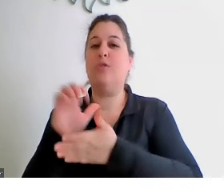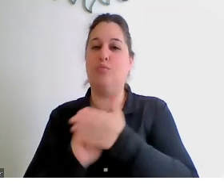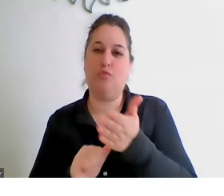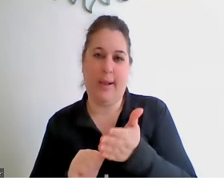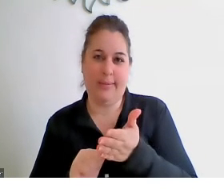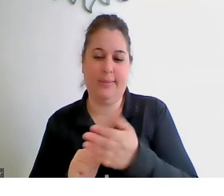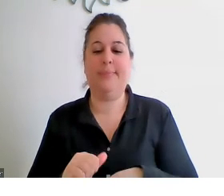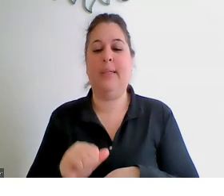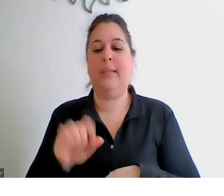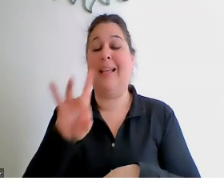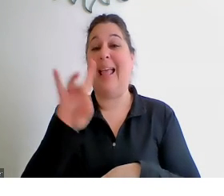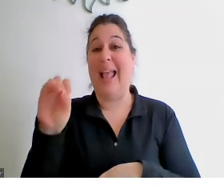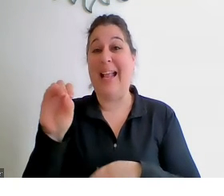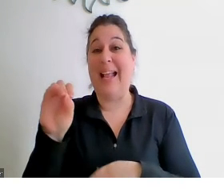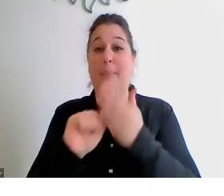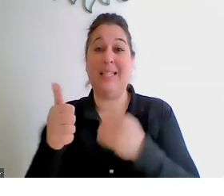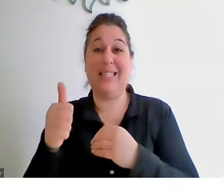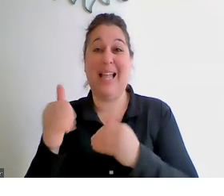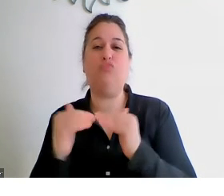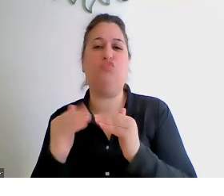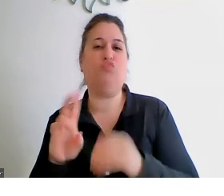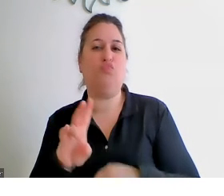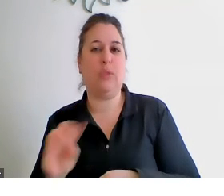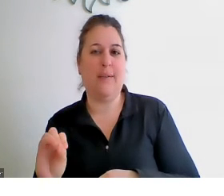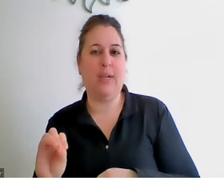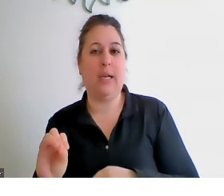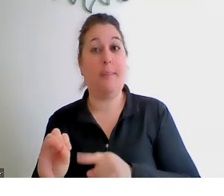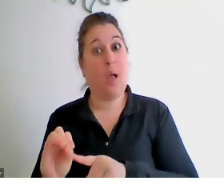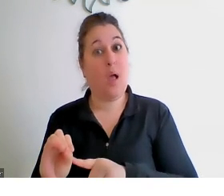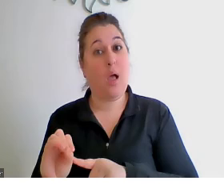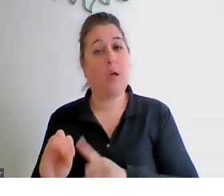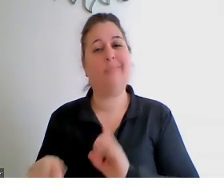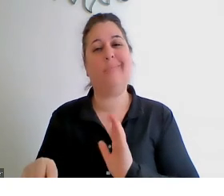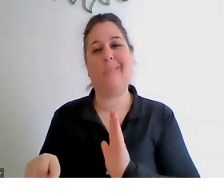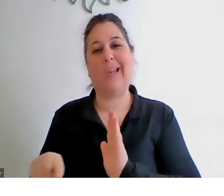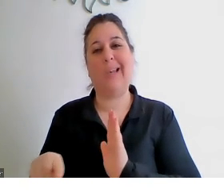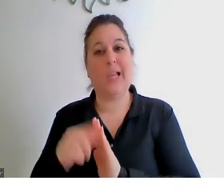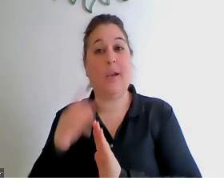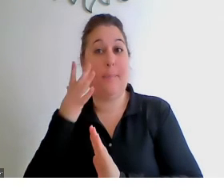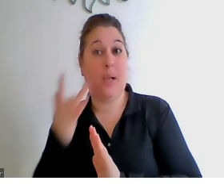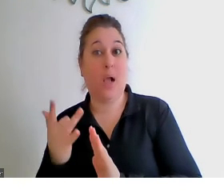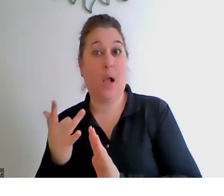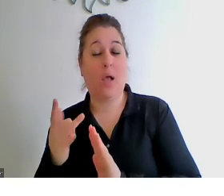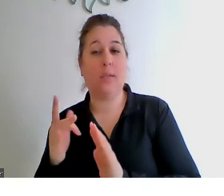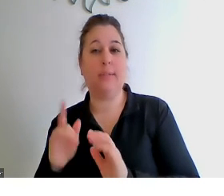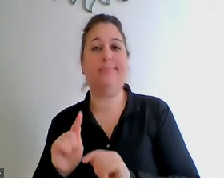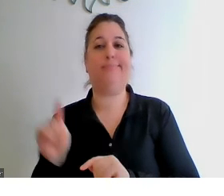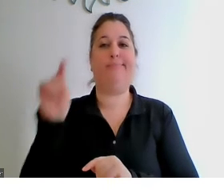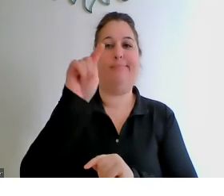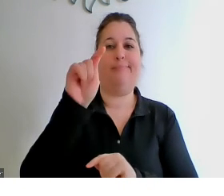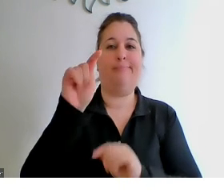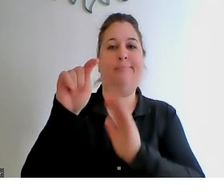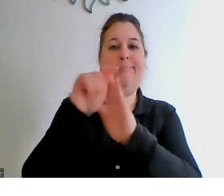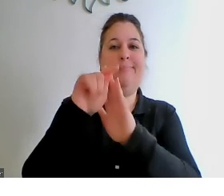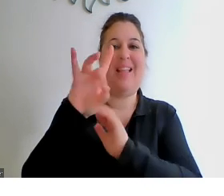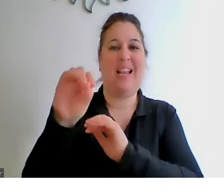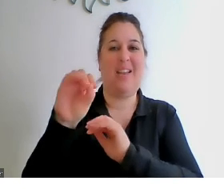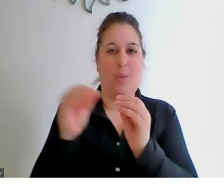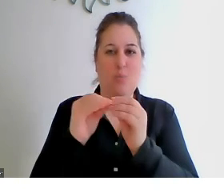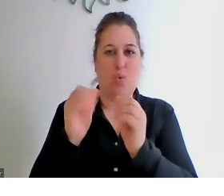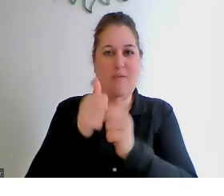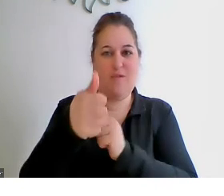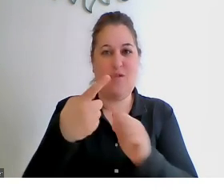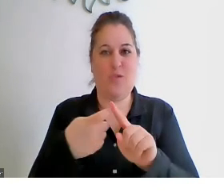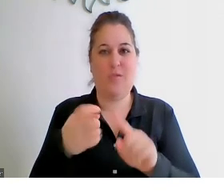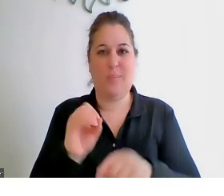70. Now keep the sign of the further number. Which one's further away from 0? Positive 10 or negative 80? Negative 80.